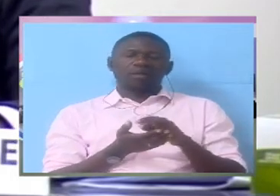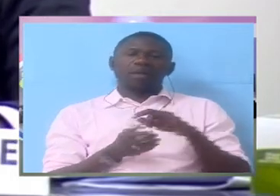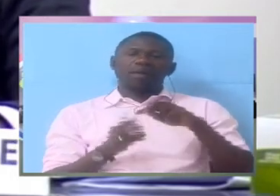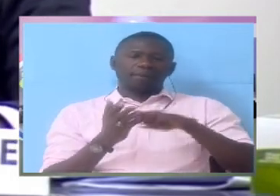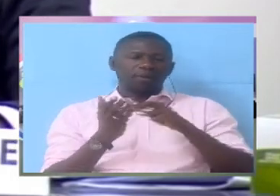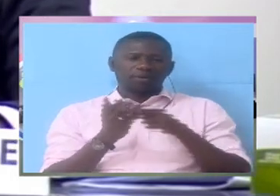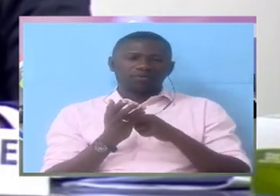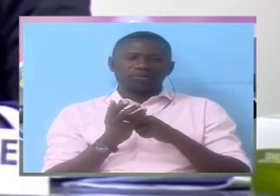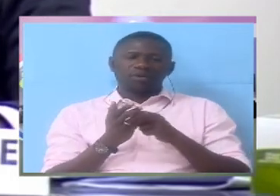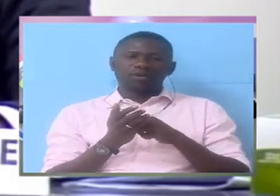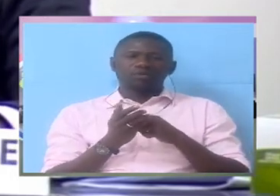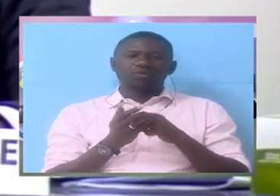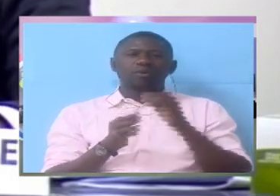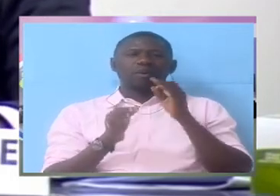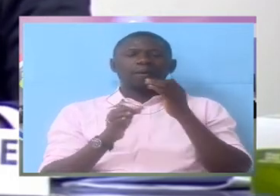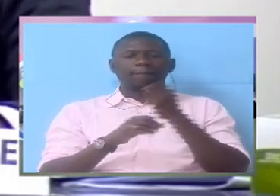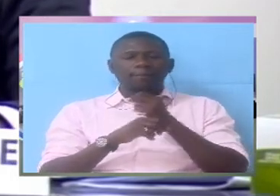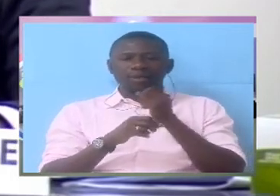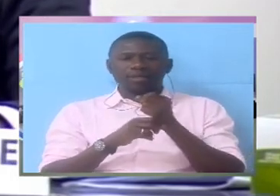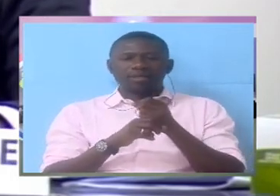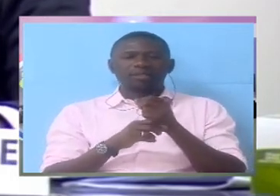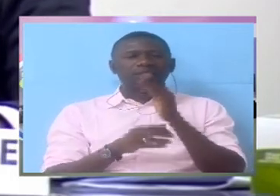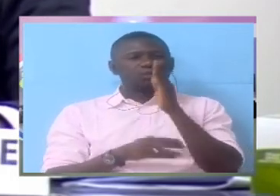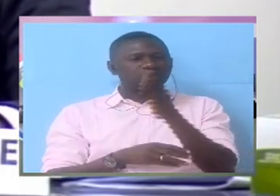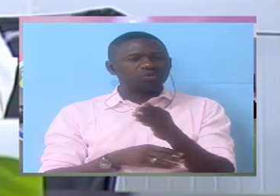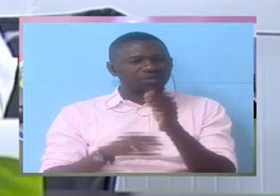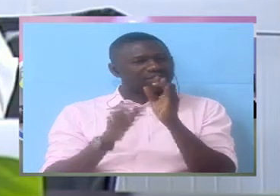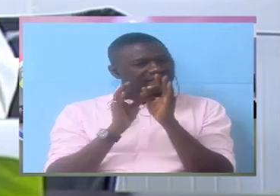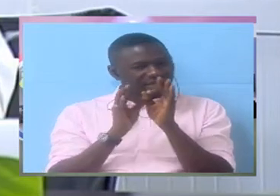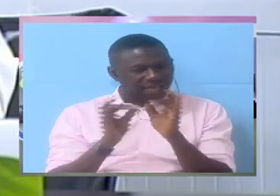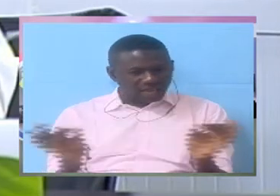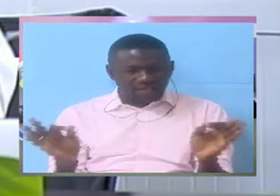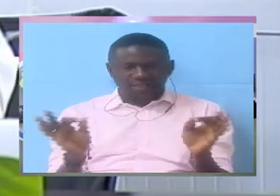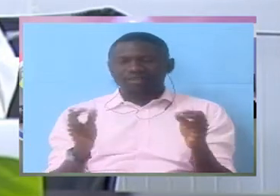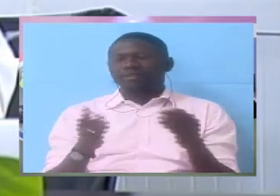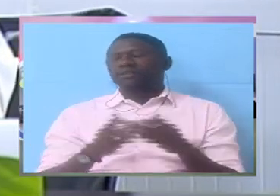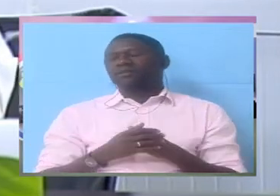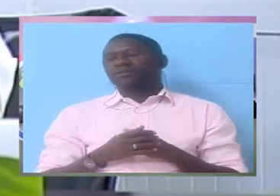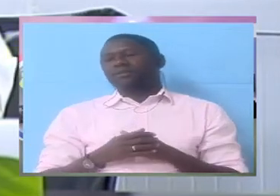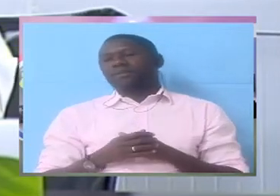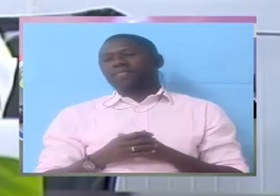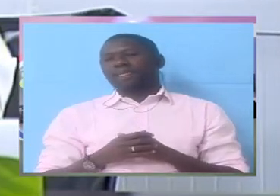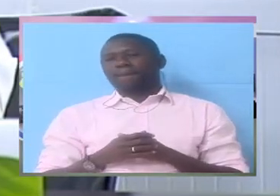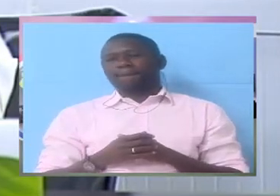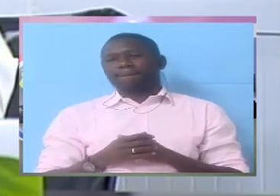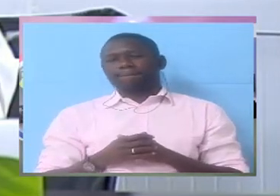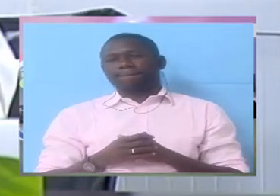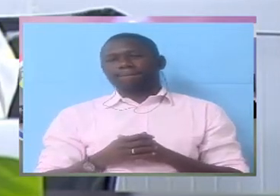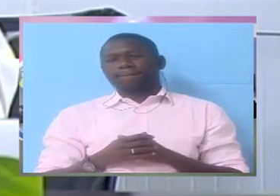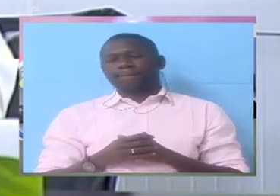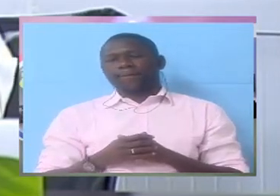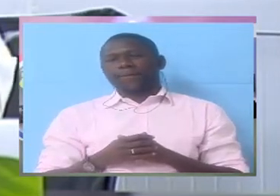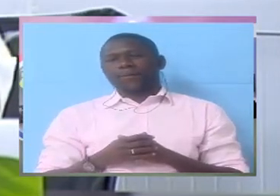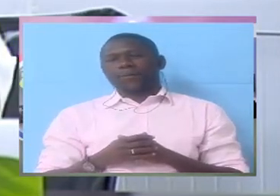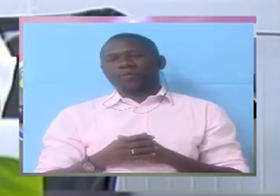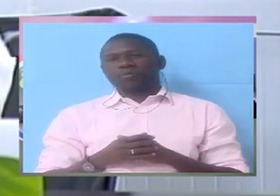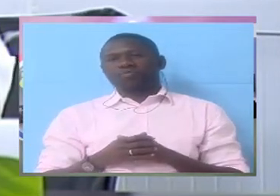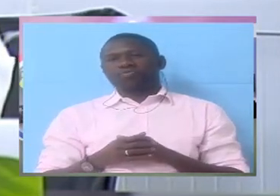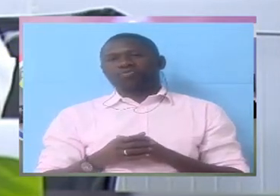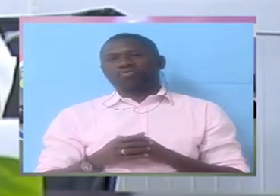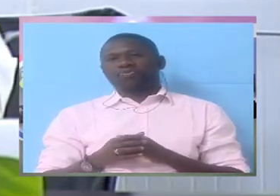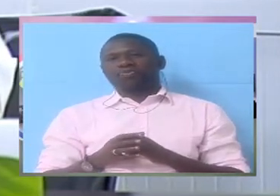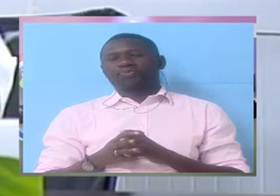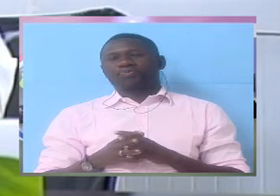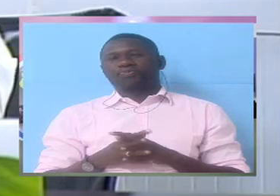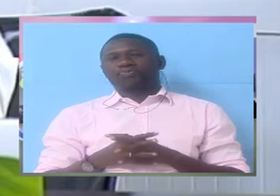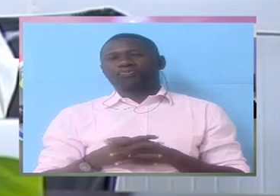the truth. Amunda hanika bisilang bire ko mole ko ya damfula drong altara aliya di nyulla o ko mukule me alon ko be ku to nyaani